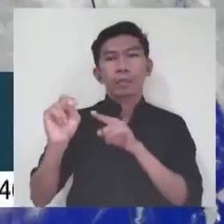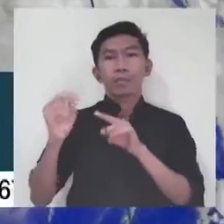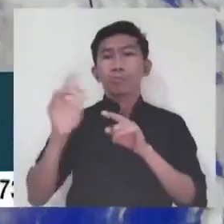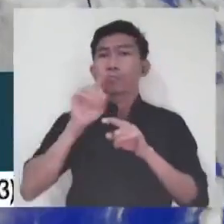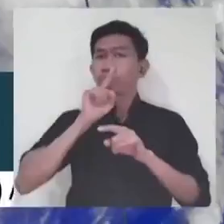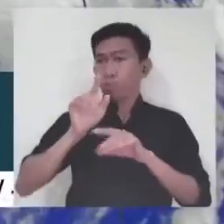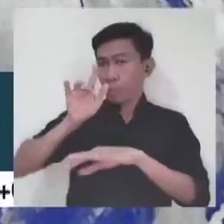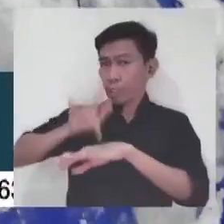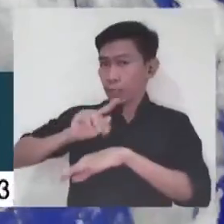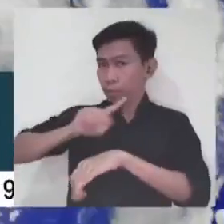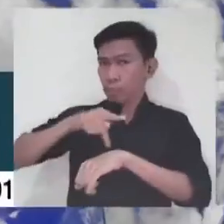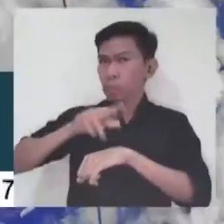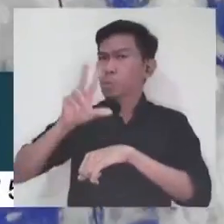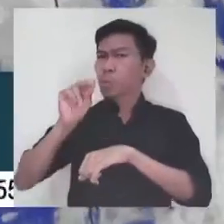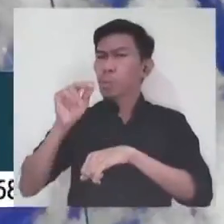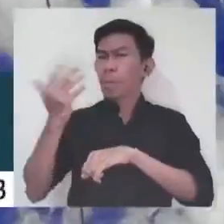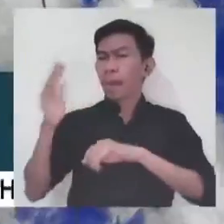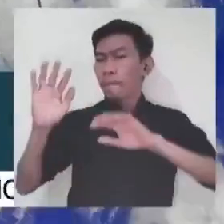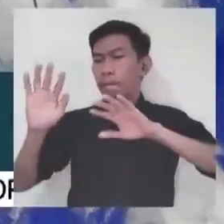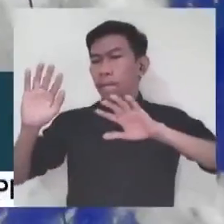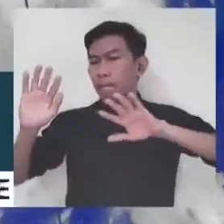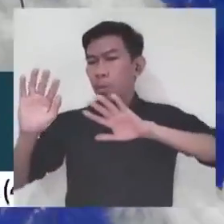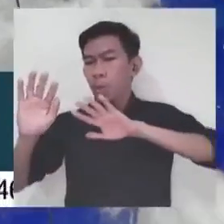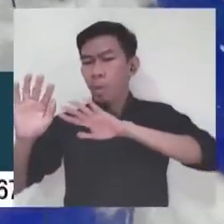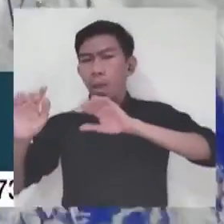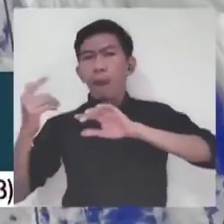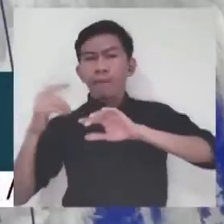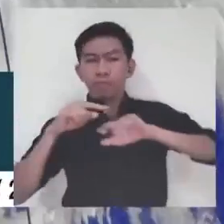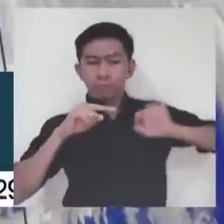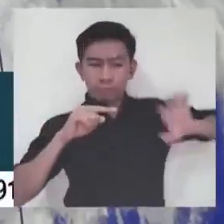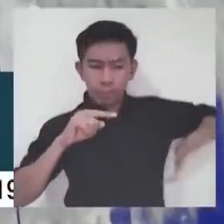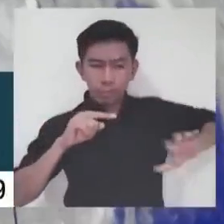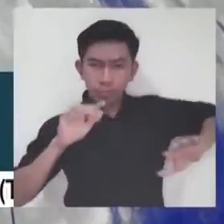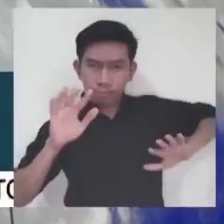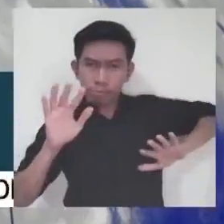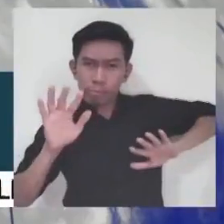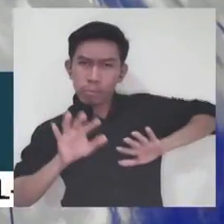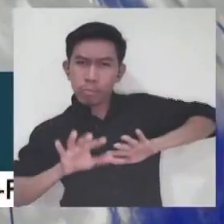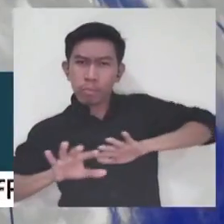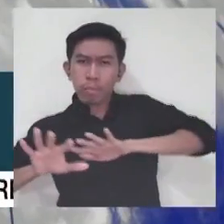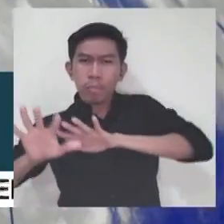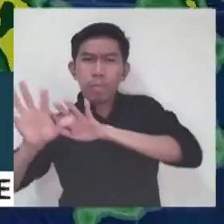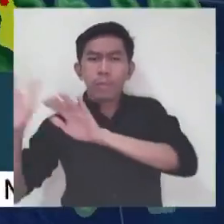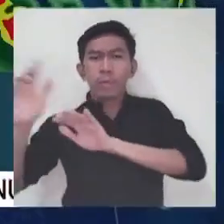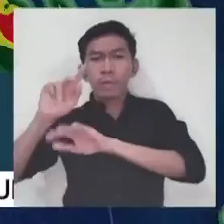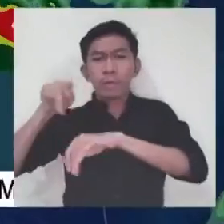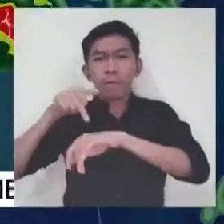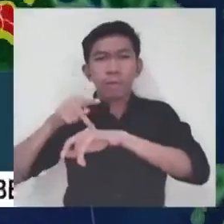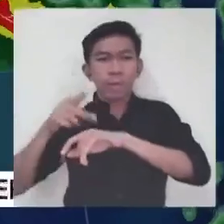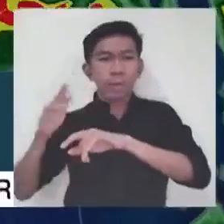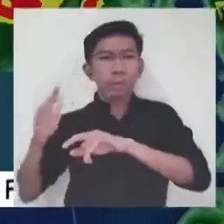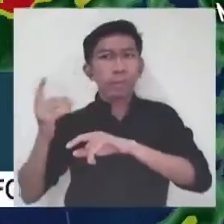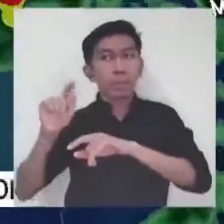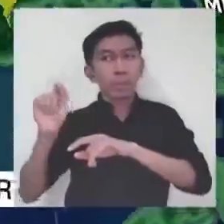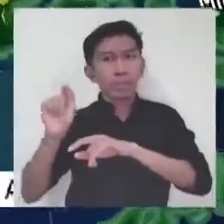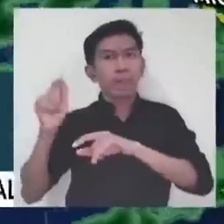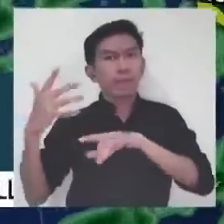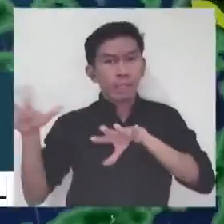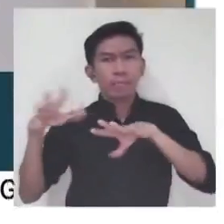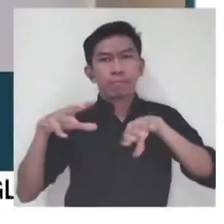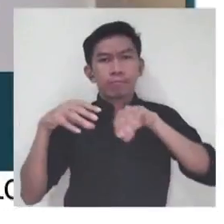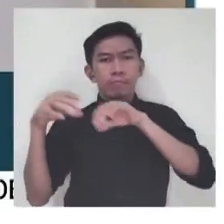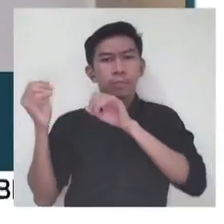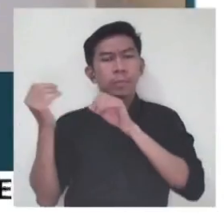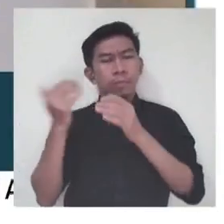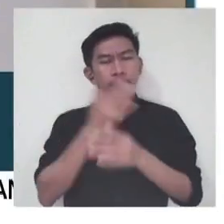pull the habagat. It may make landfall over Ryukyu Islands and exit the PAR Tuesday next week. Please continue monitoring